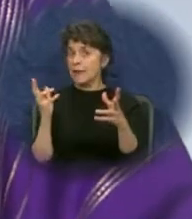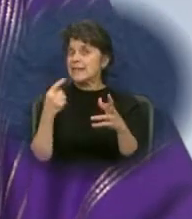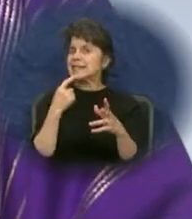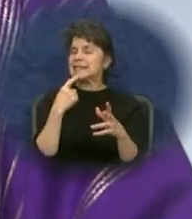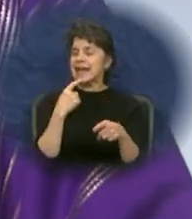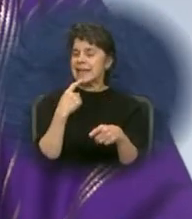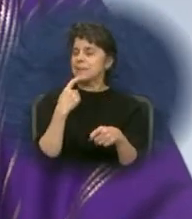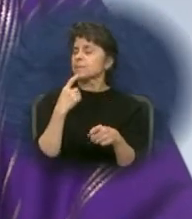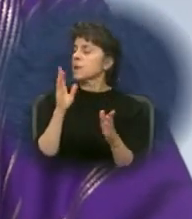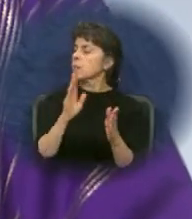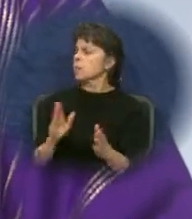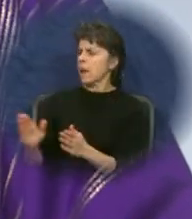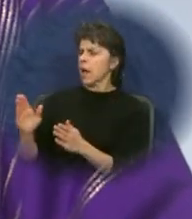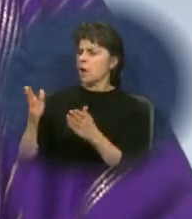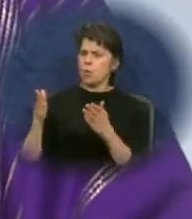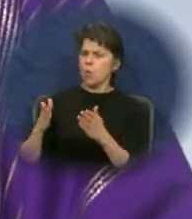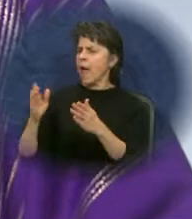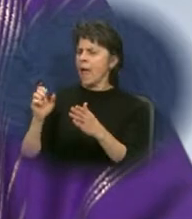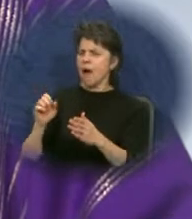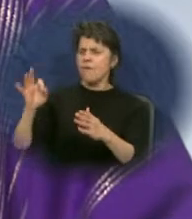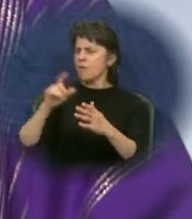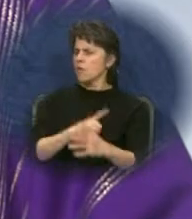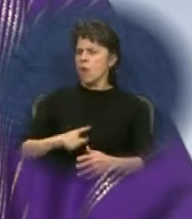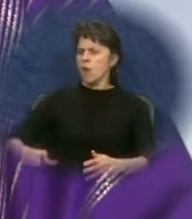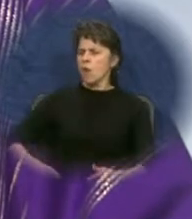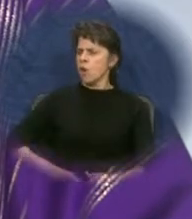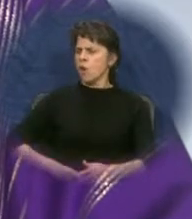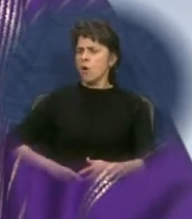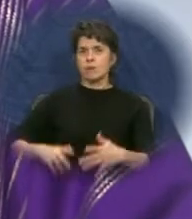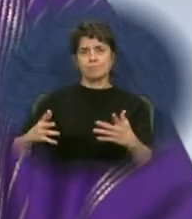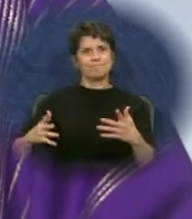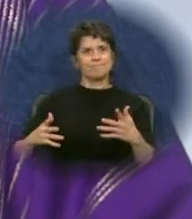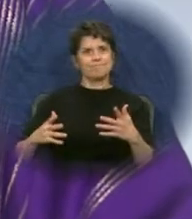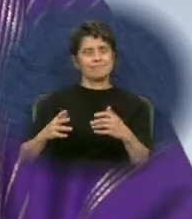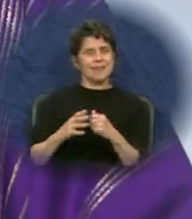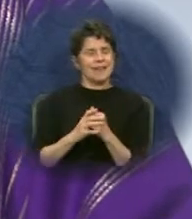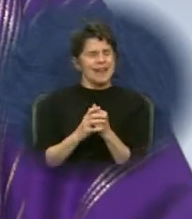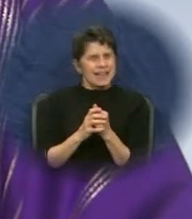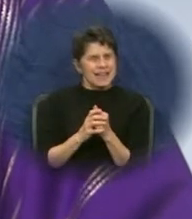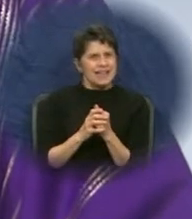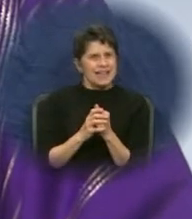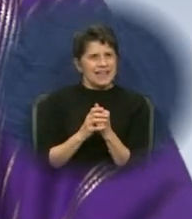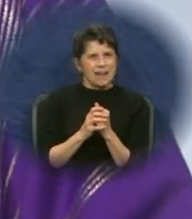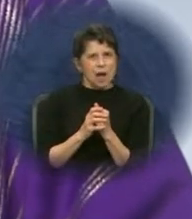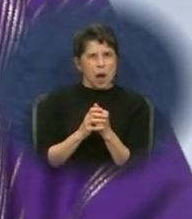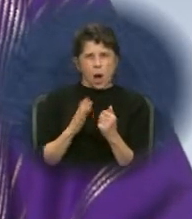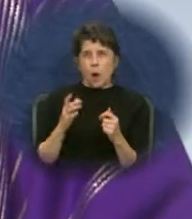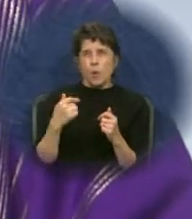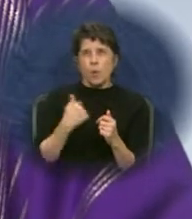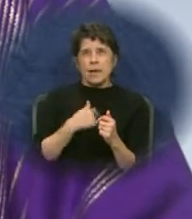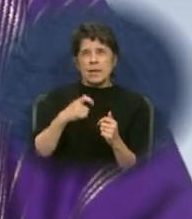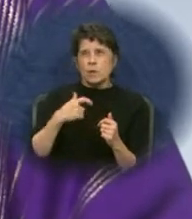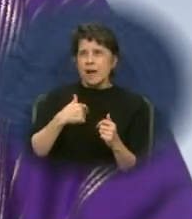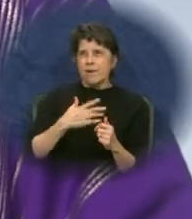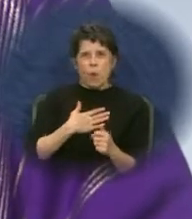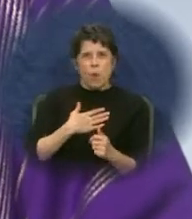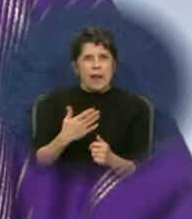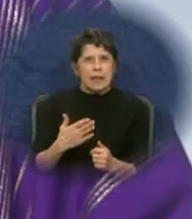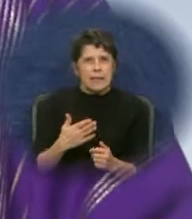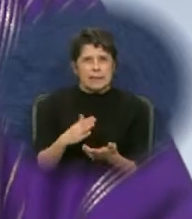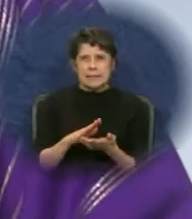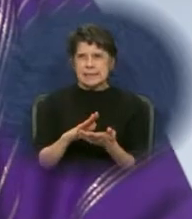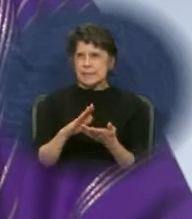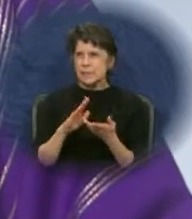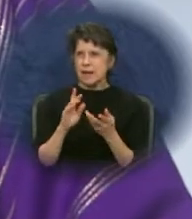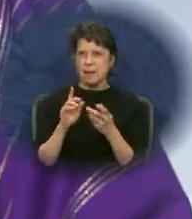Lord, of a radical open-mindedness for all of us, a metanoia, a willingness to be stretched